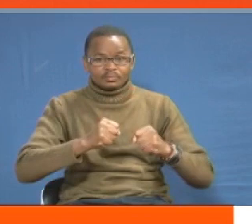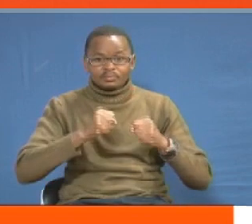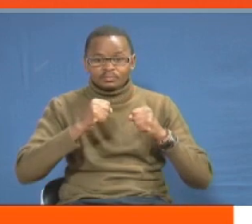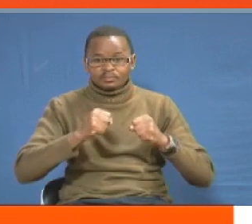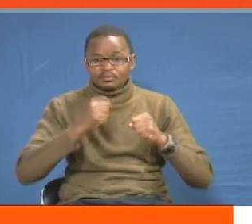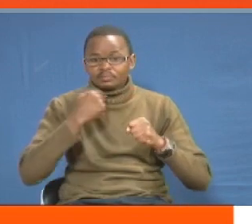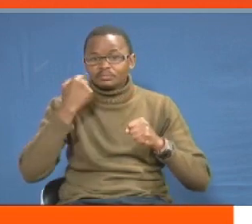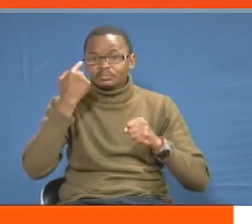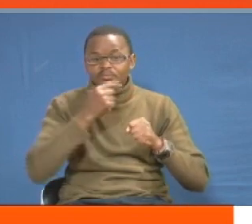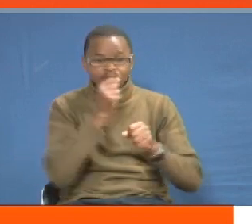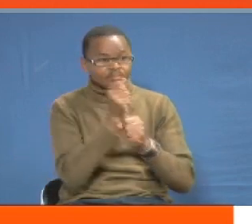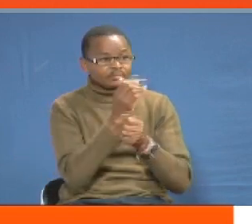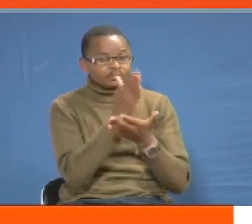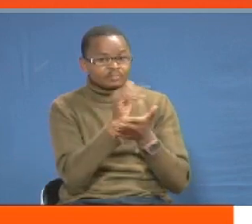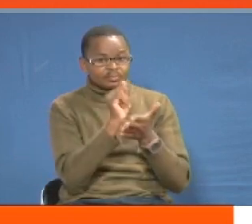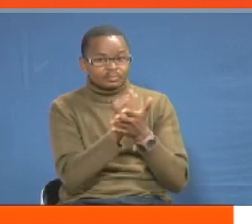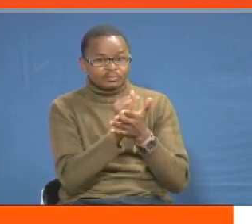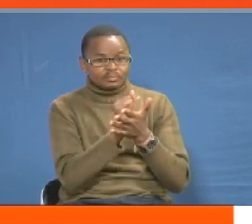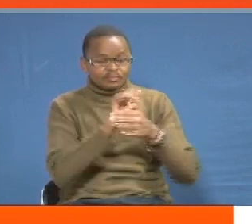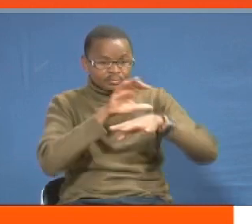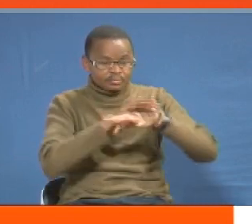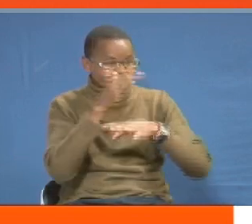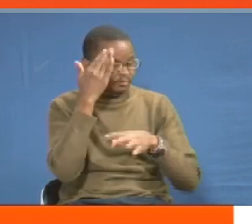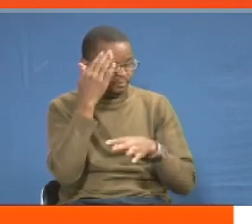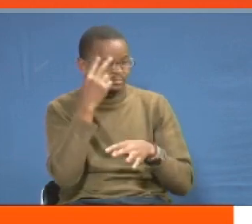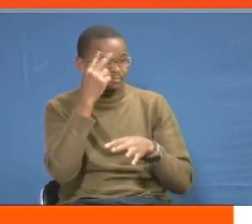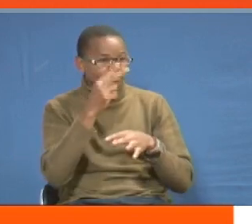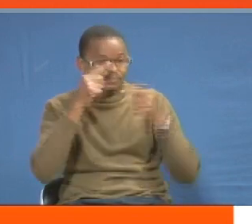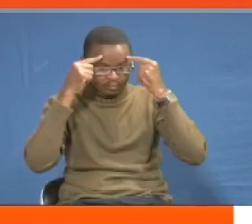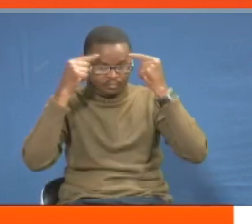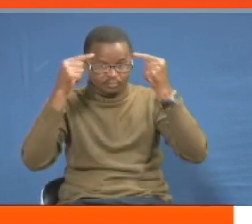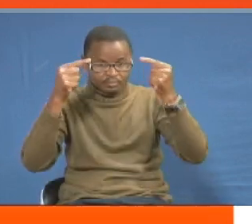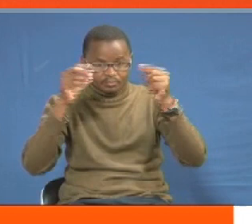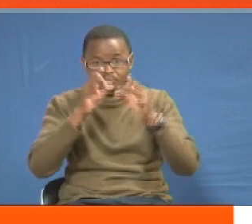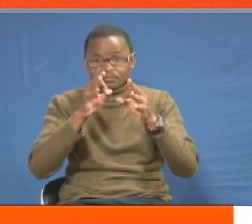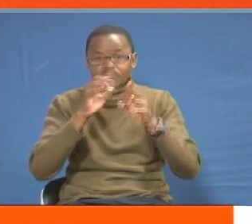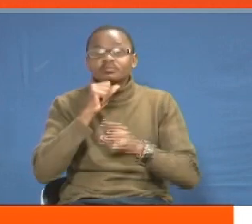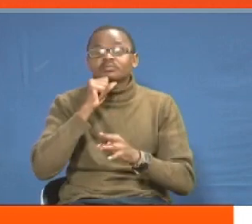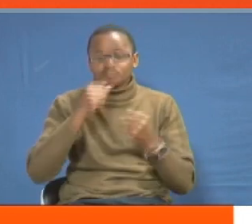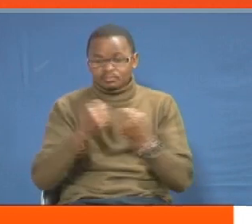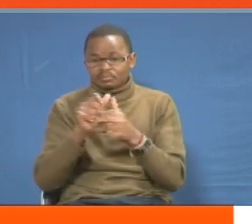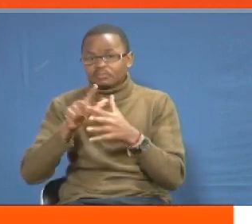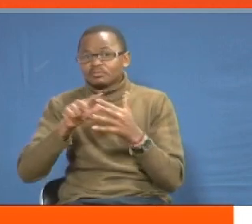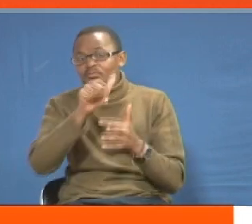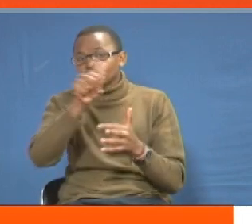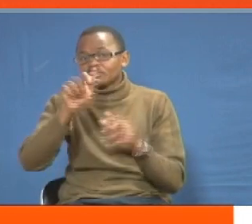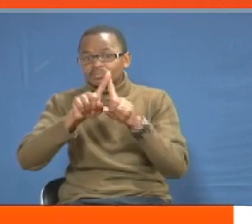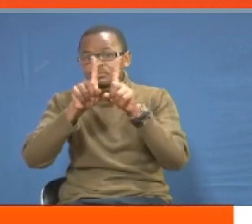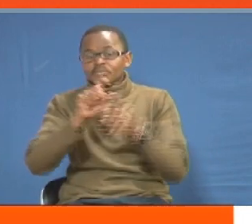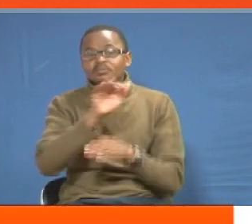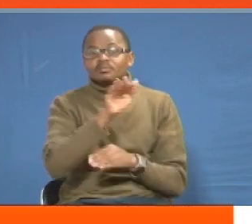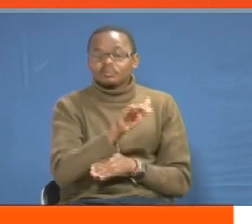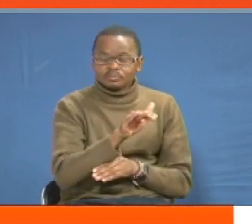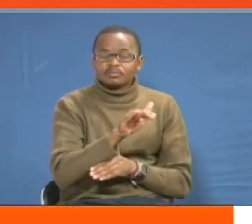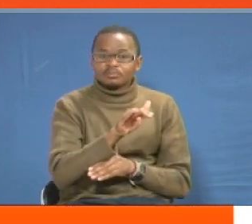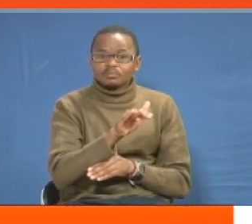charge and who is ensuring that we are tracking to see the success. If it's not happening, then another question should